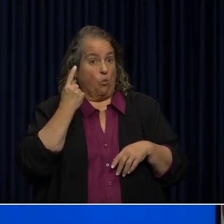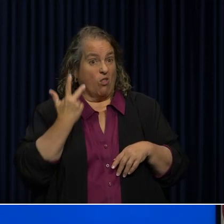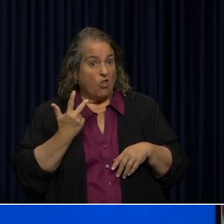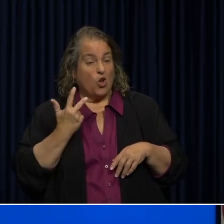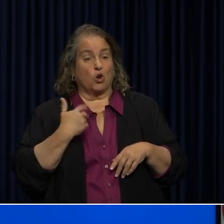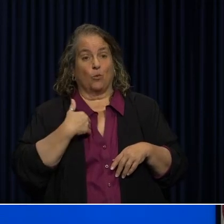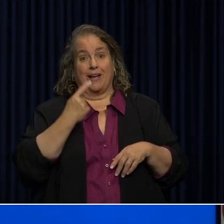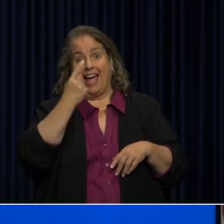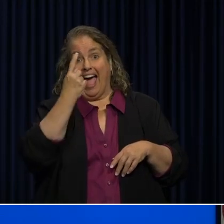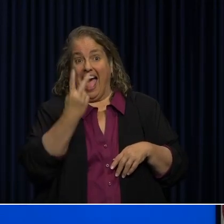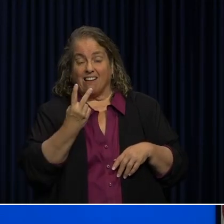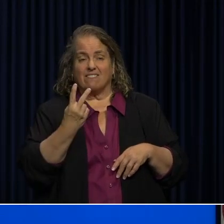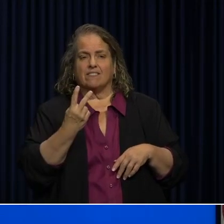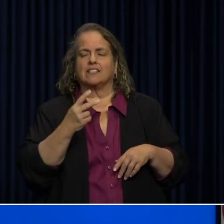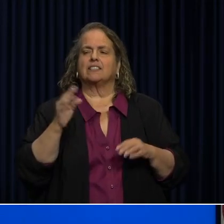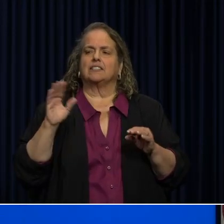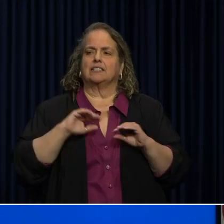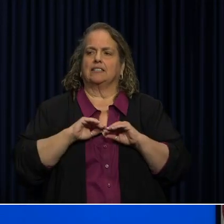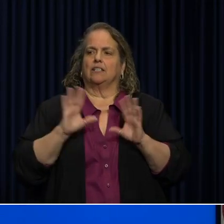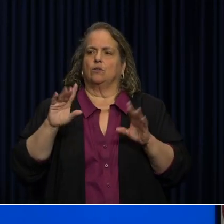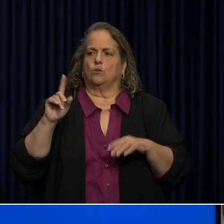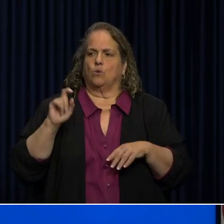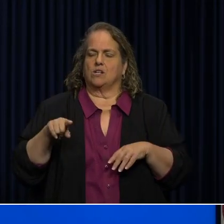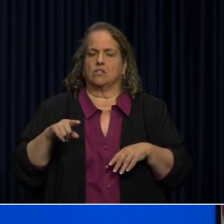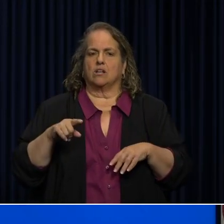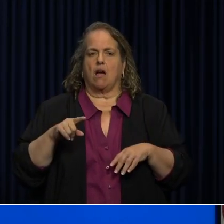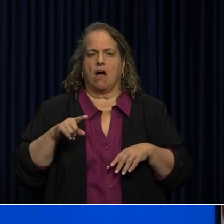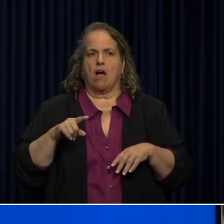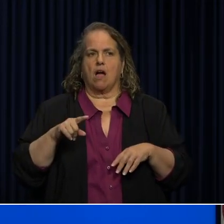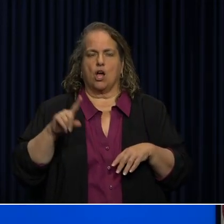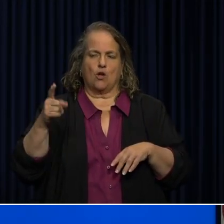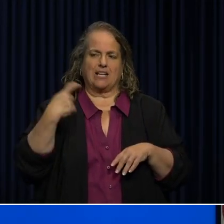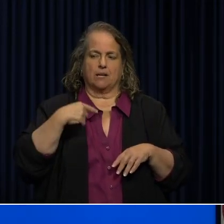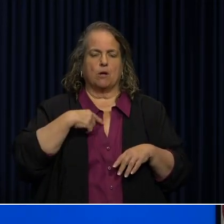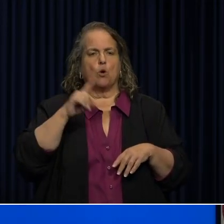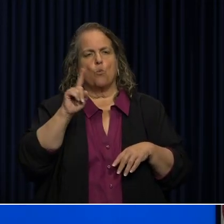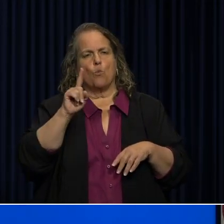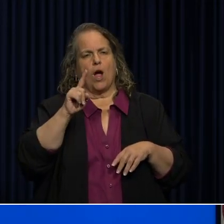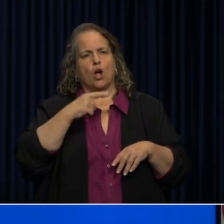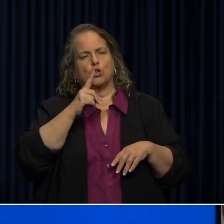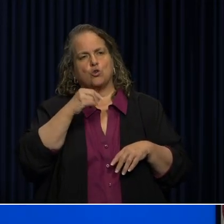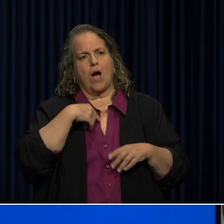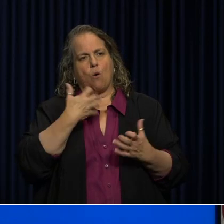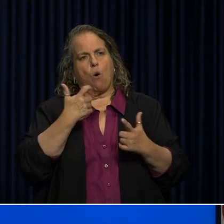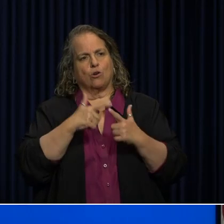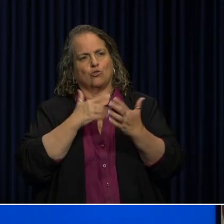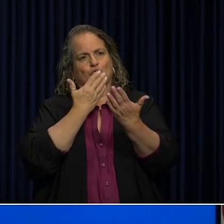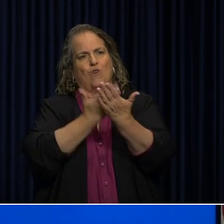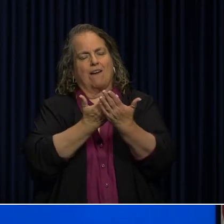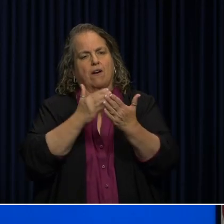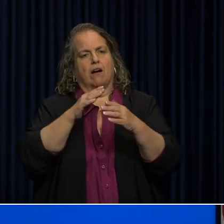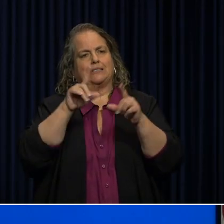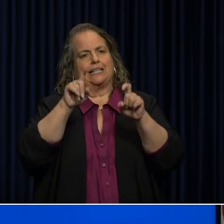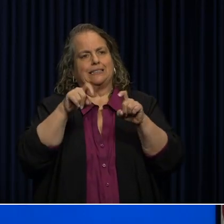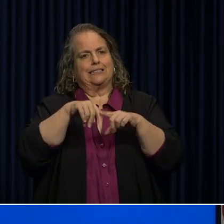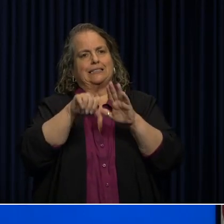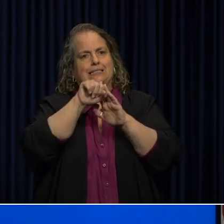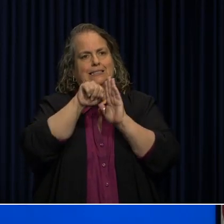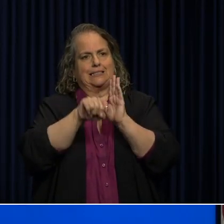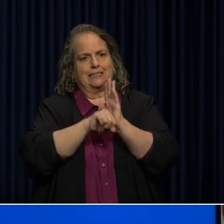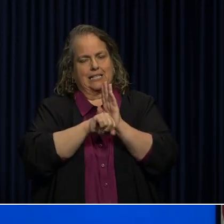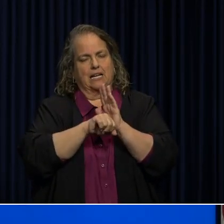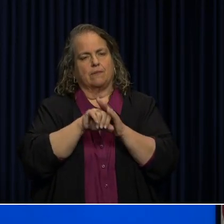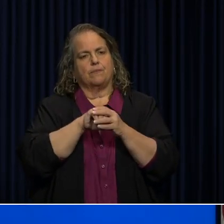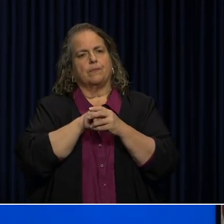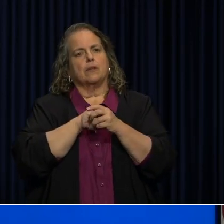The question is, where are we overall on where we want to get in testing in the state? So if we do